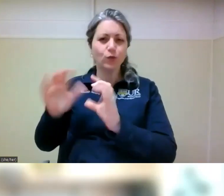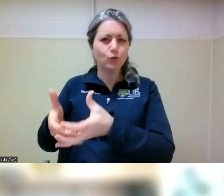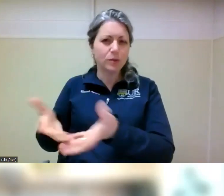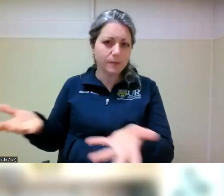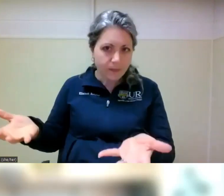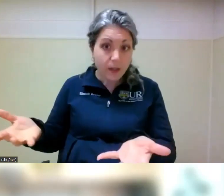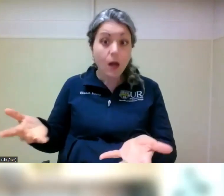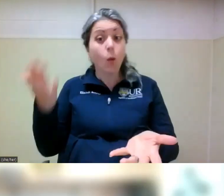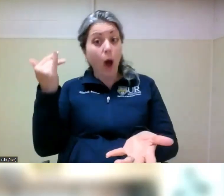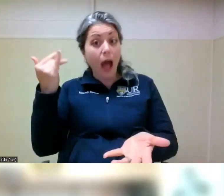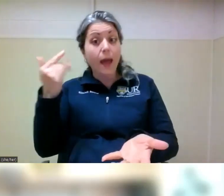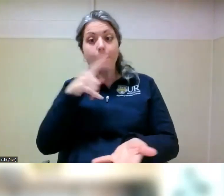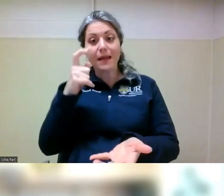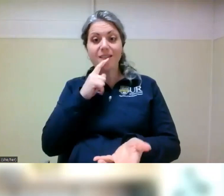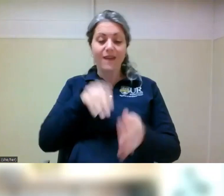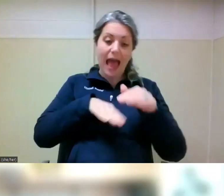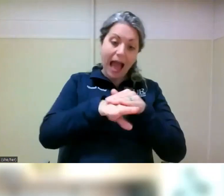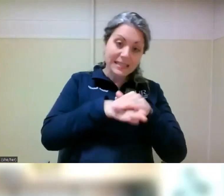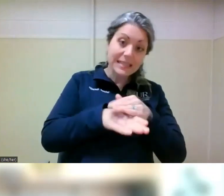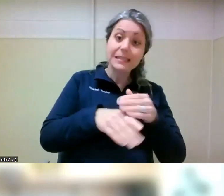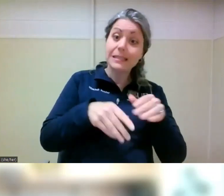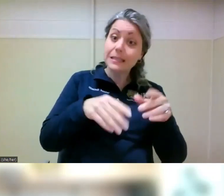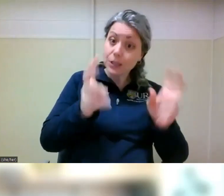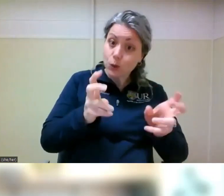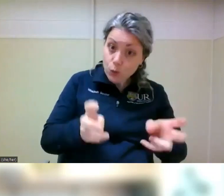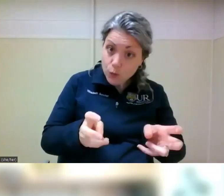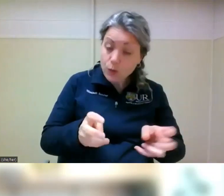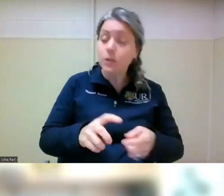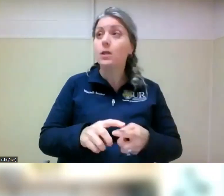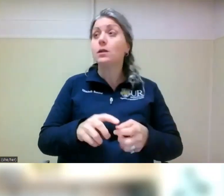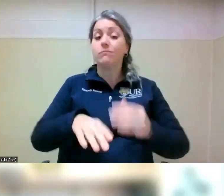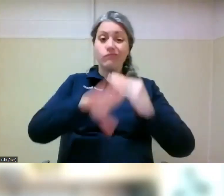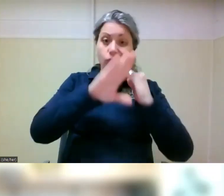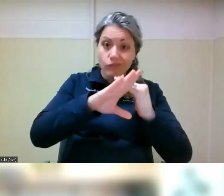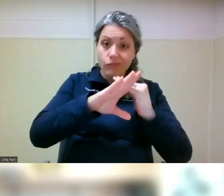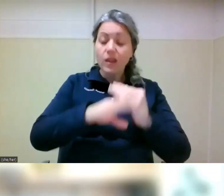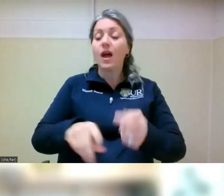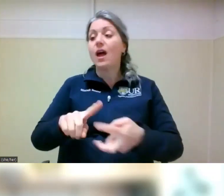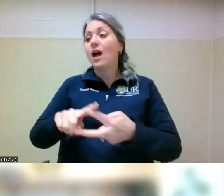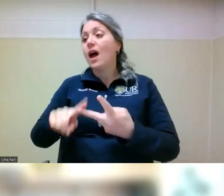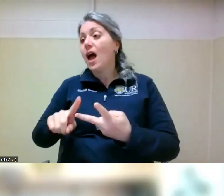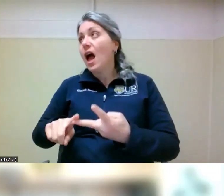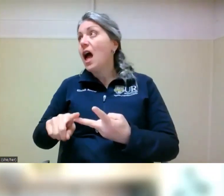access issues and partly because of just not having